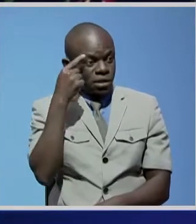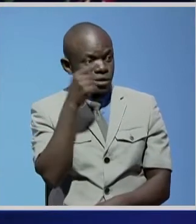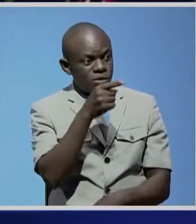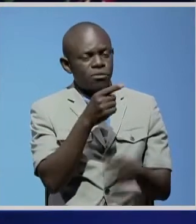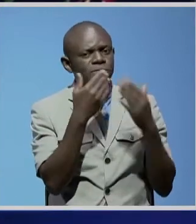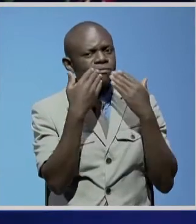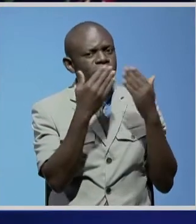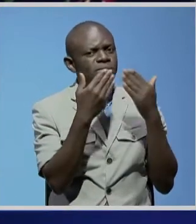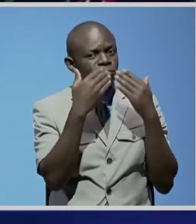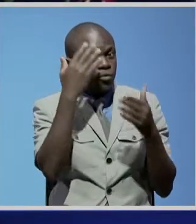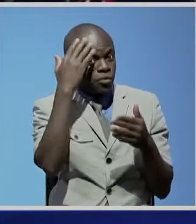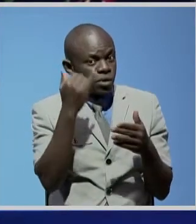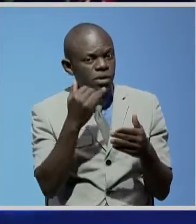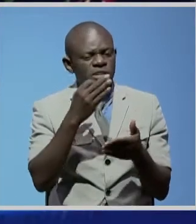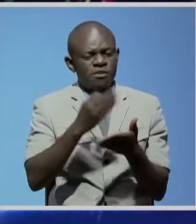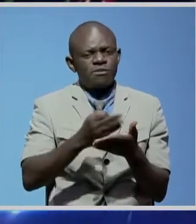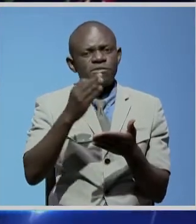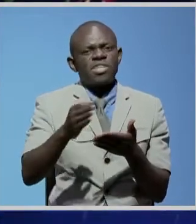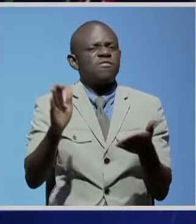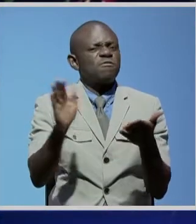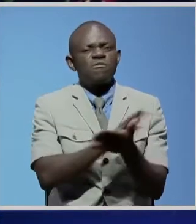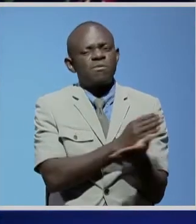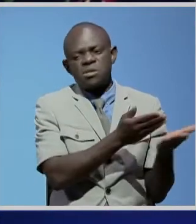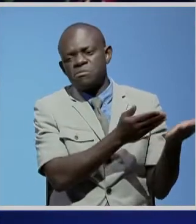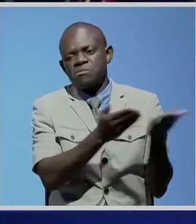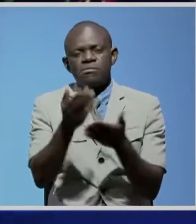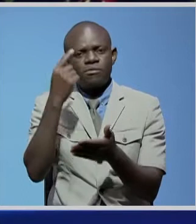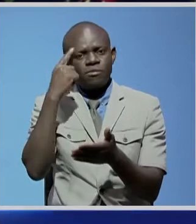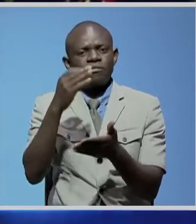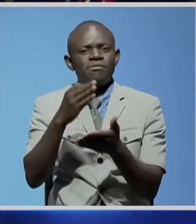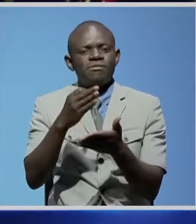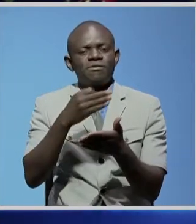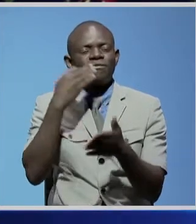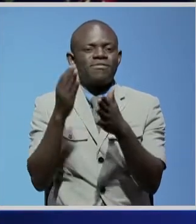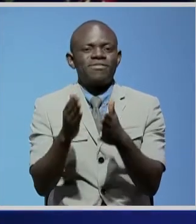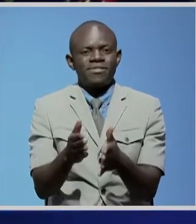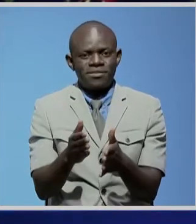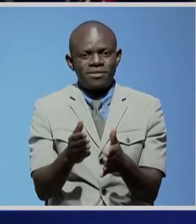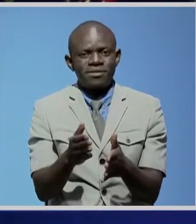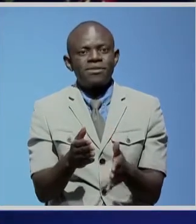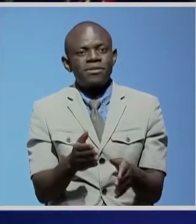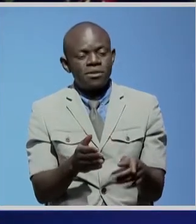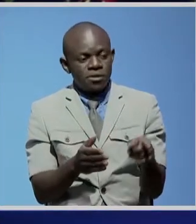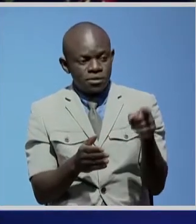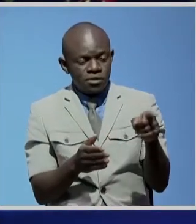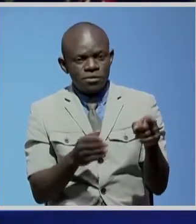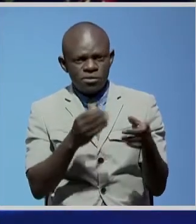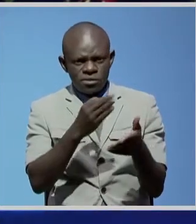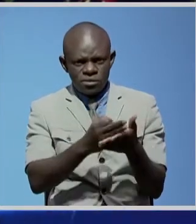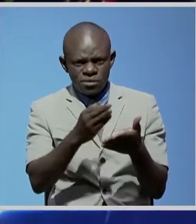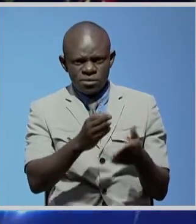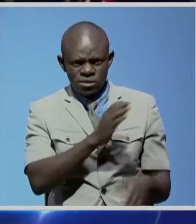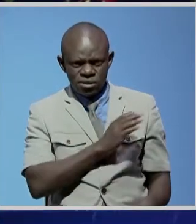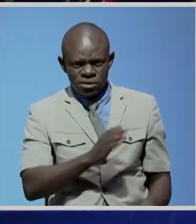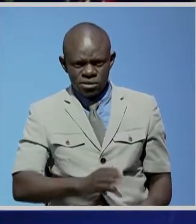2020-2021 farming season. Chief Kathumba was speaking when Neria Investments Limited General Manager Martin Chaikatisha paid a courtesy call